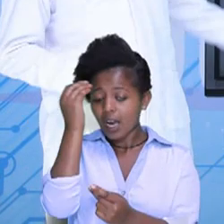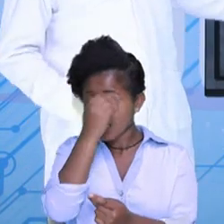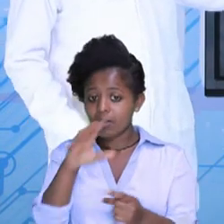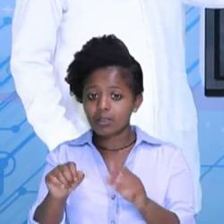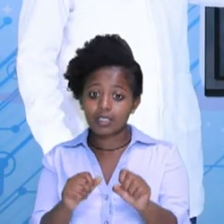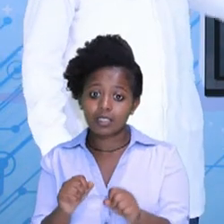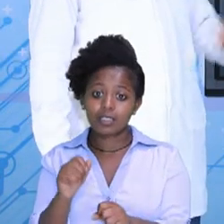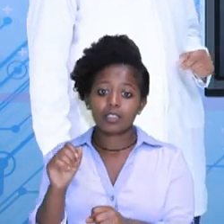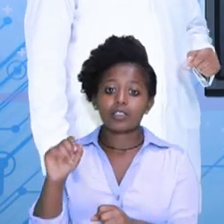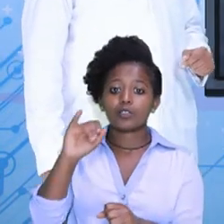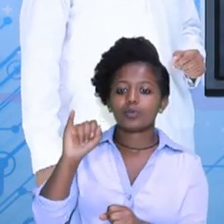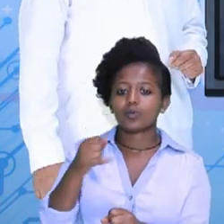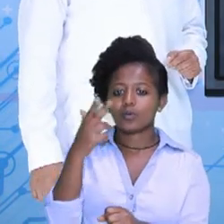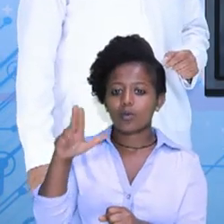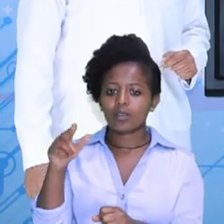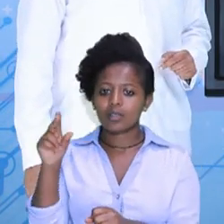was Transjordan.